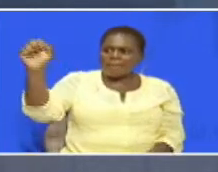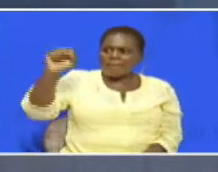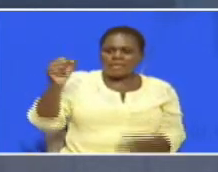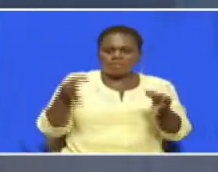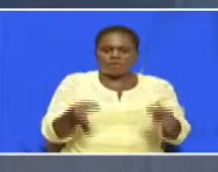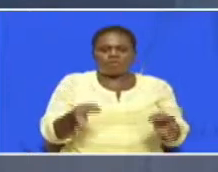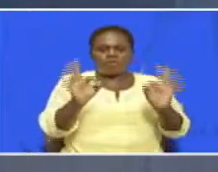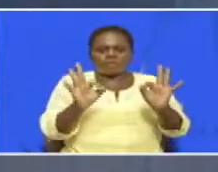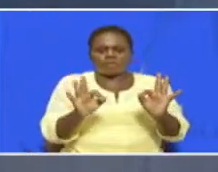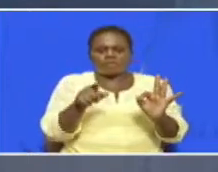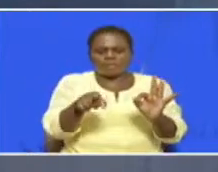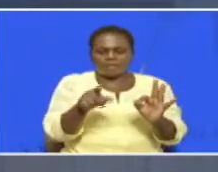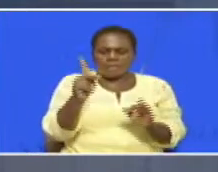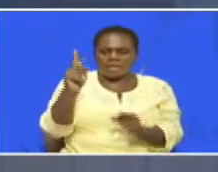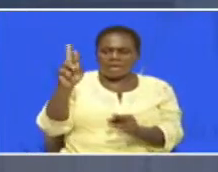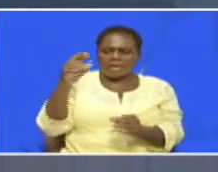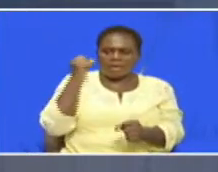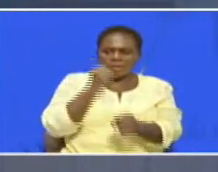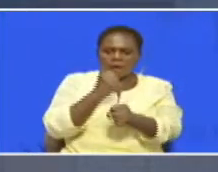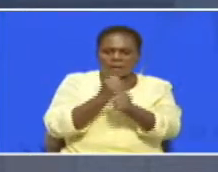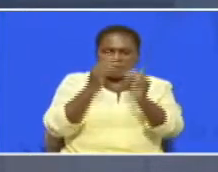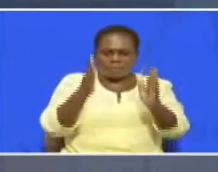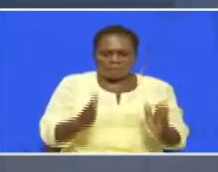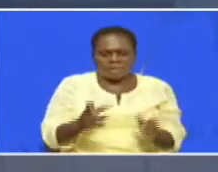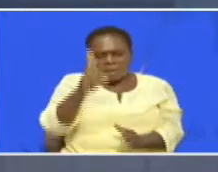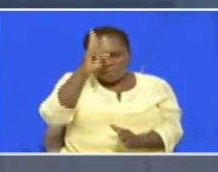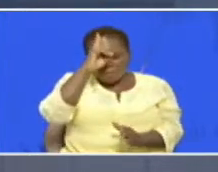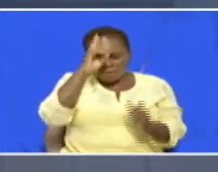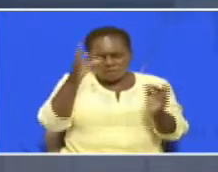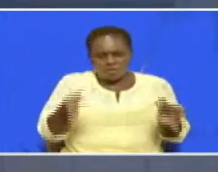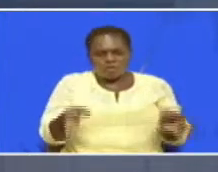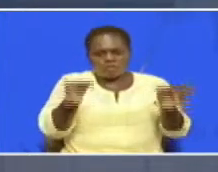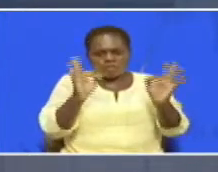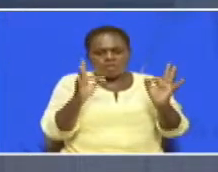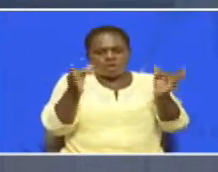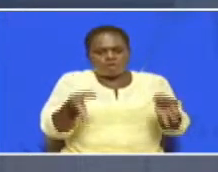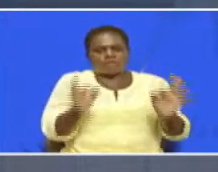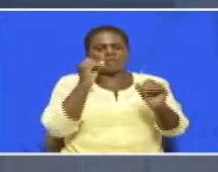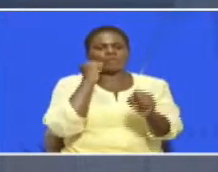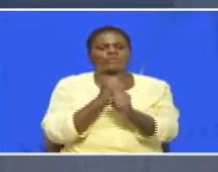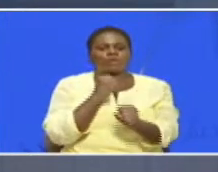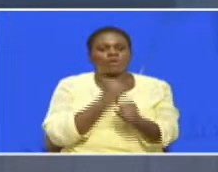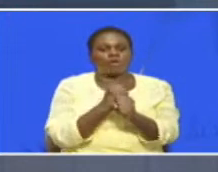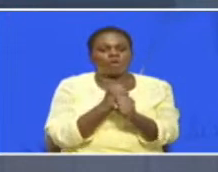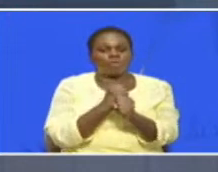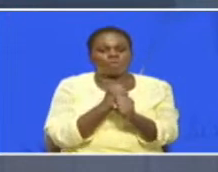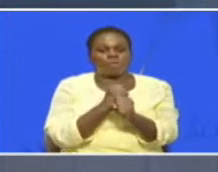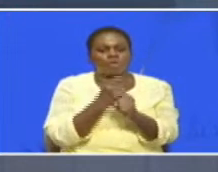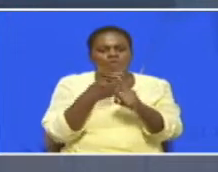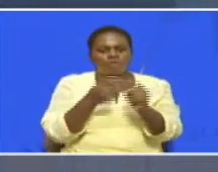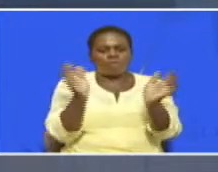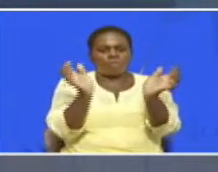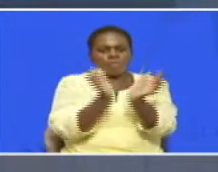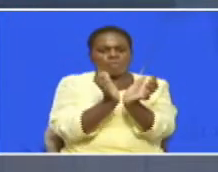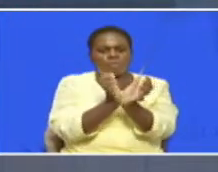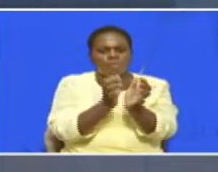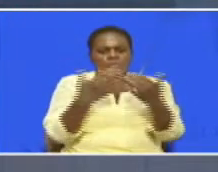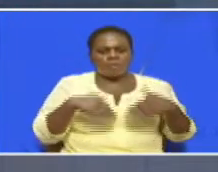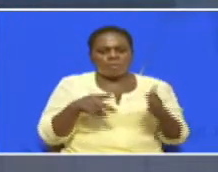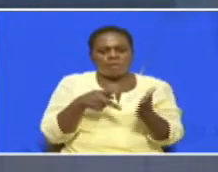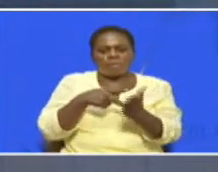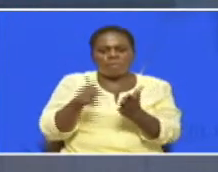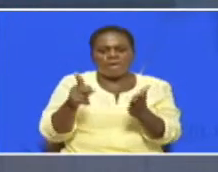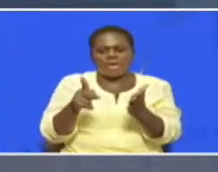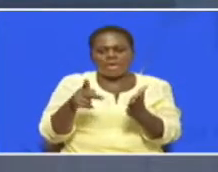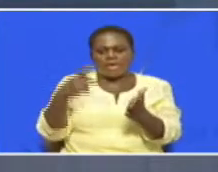who claim to be KRA employees and police officers on official duty from arresting several defaulters at